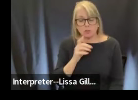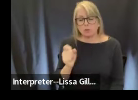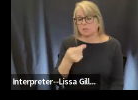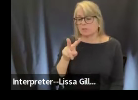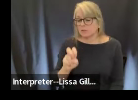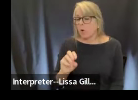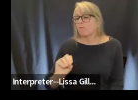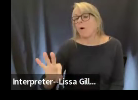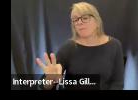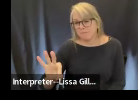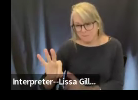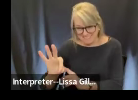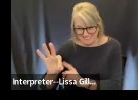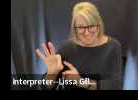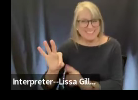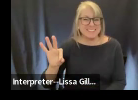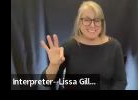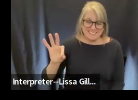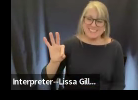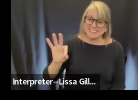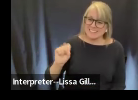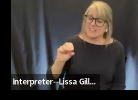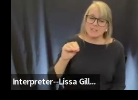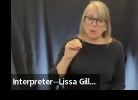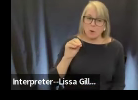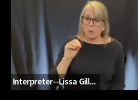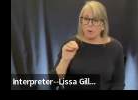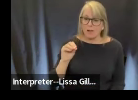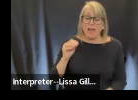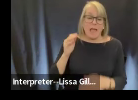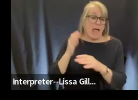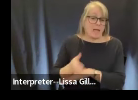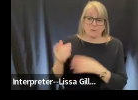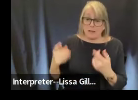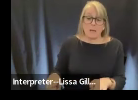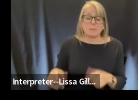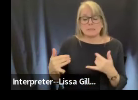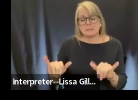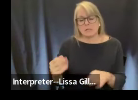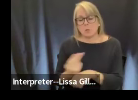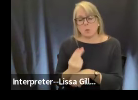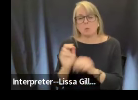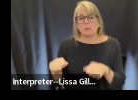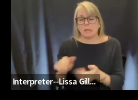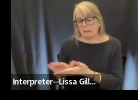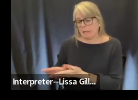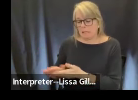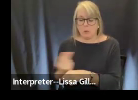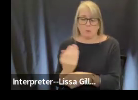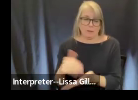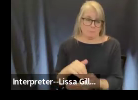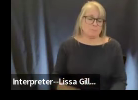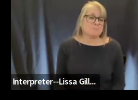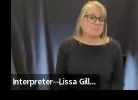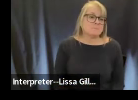first to prevent you from having an issue with using your stove after the fact, and that you can clean up. So next, just